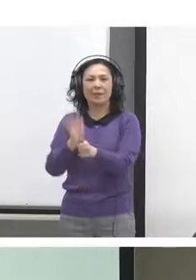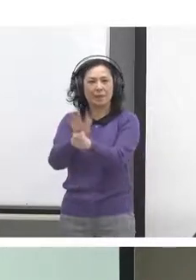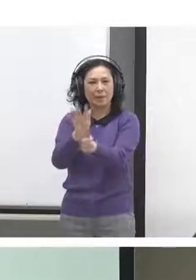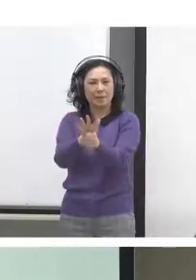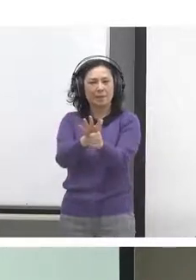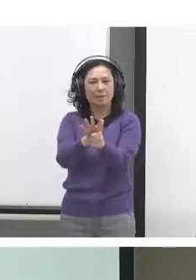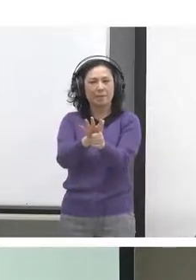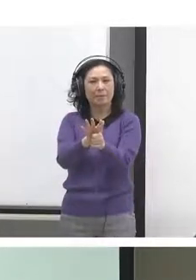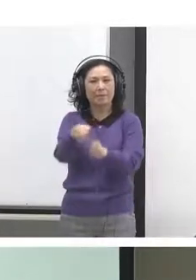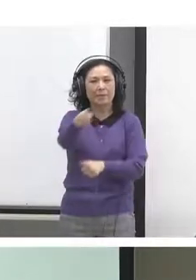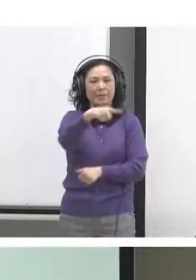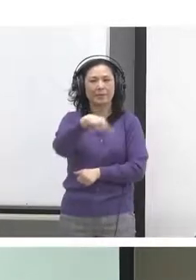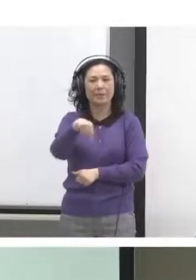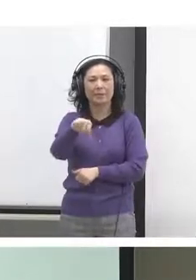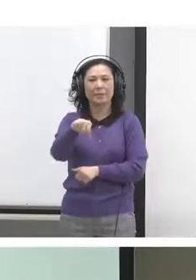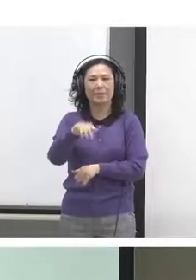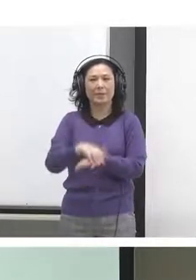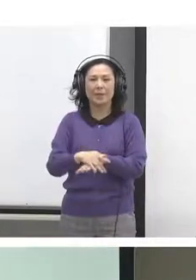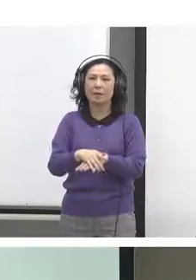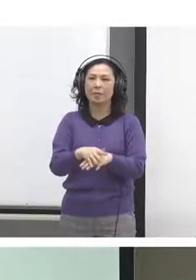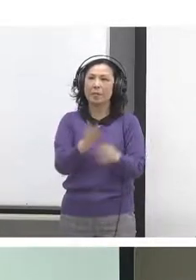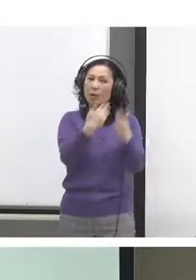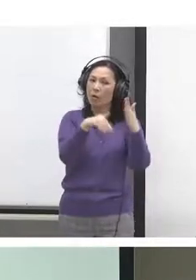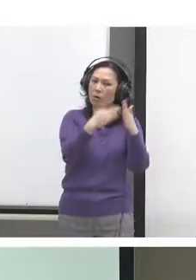to school suspended.